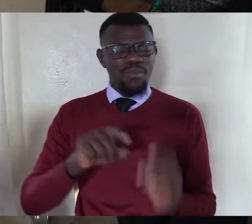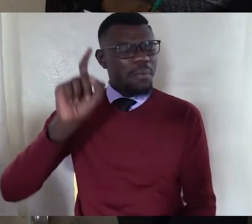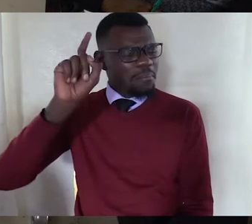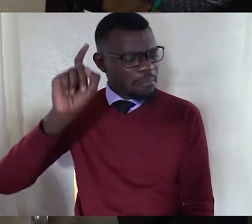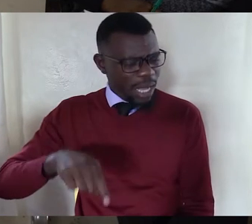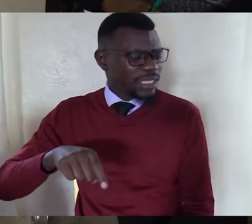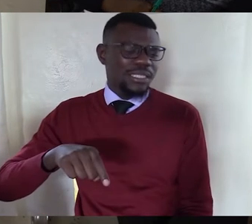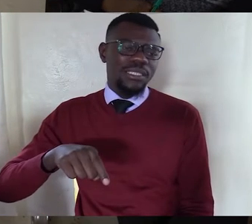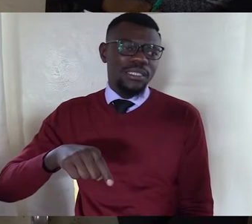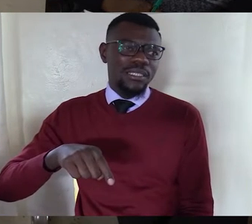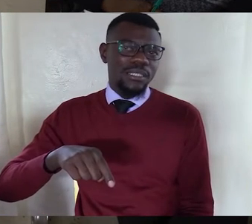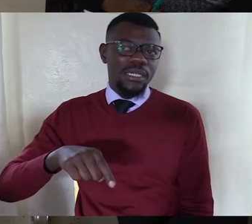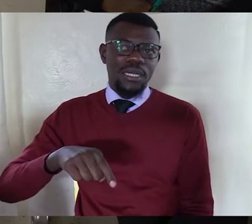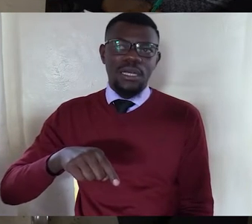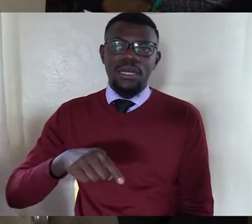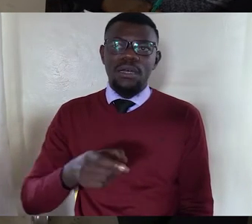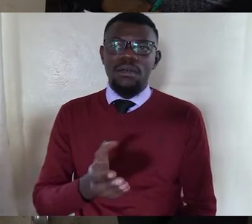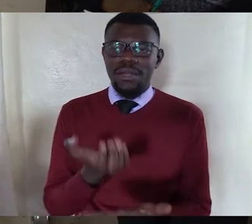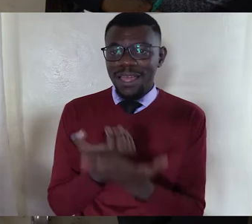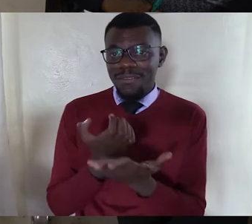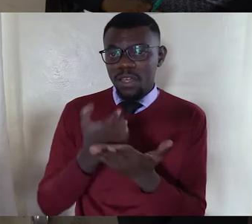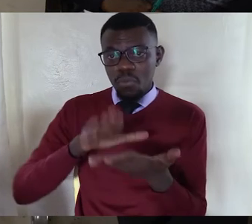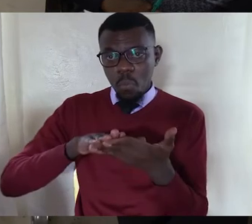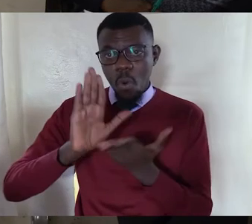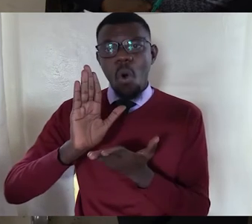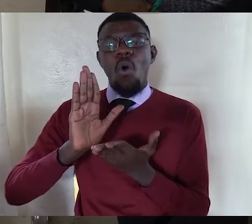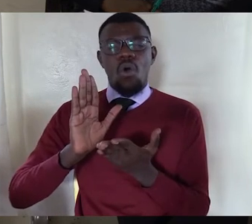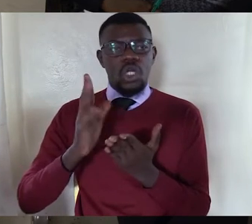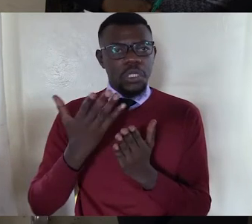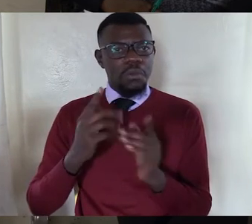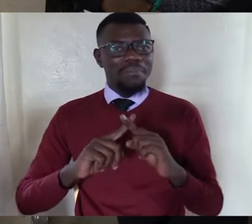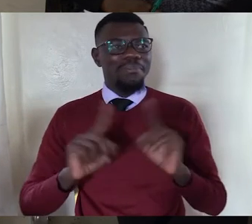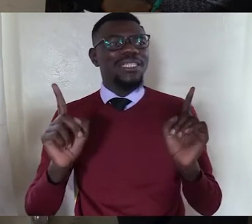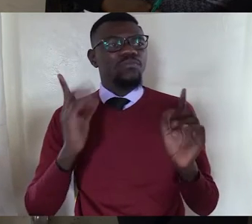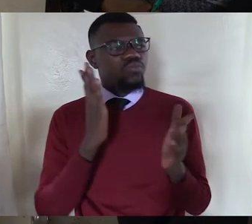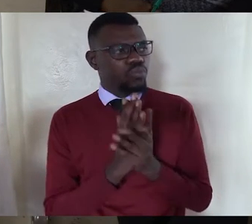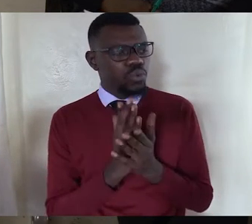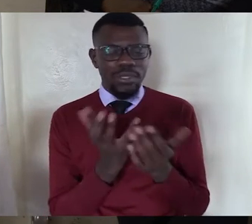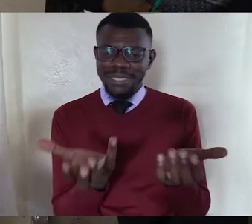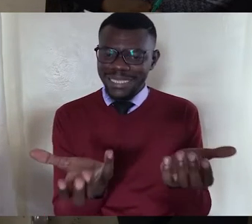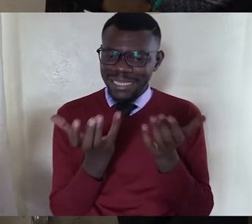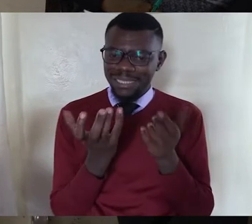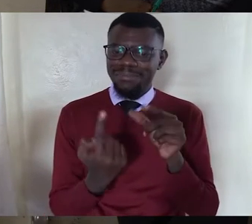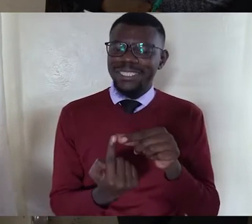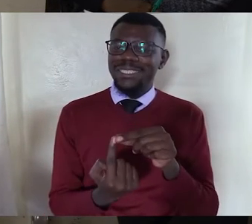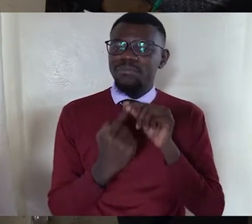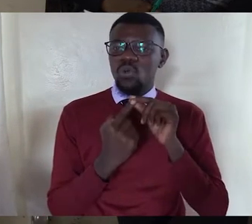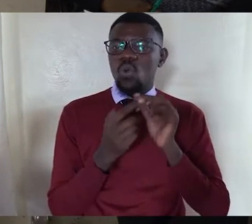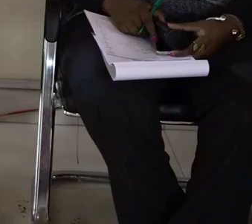that sometimes you need to more evidence, although that is something that we are debating, but we need specialized